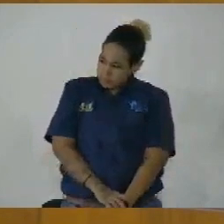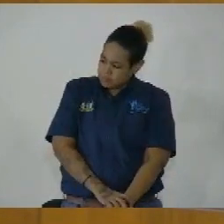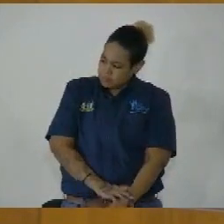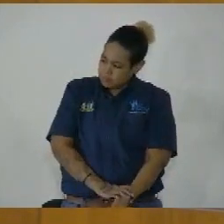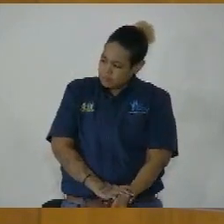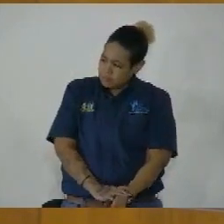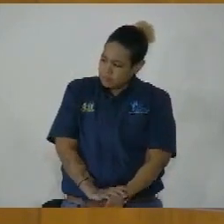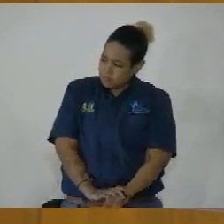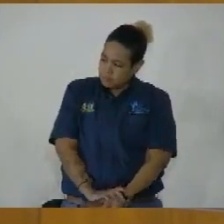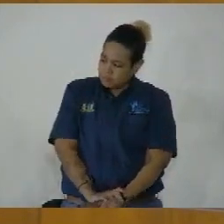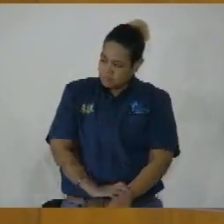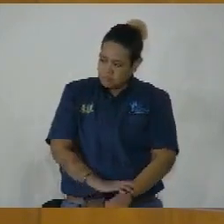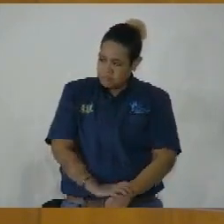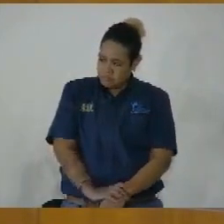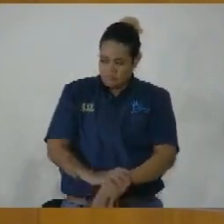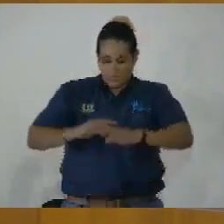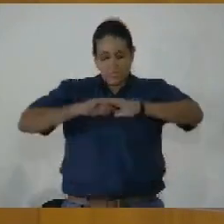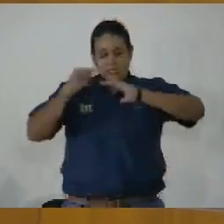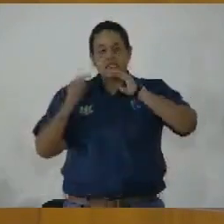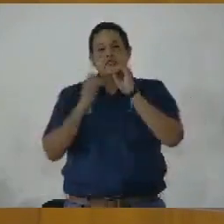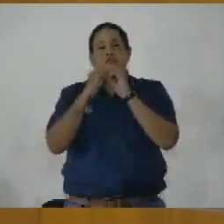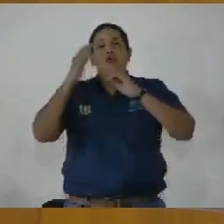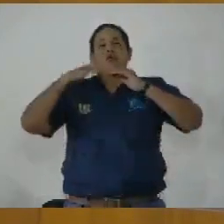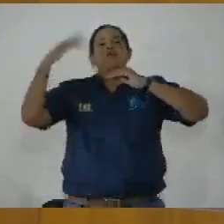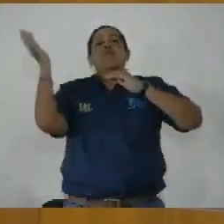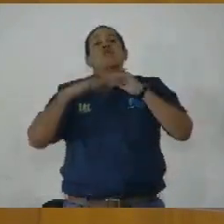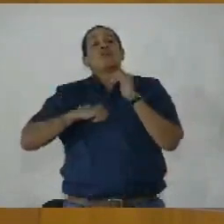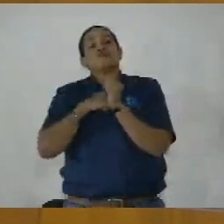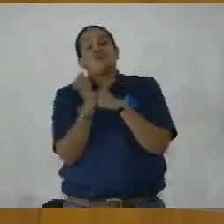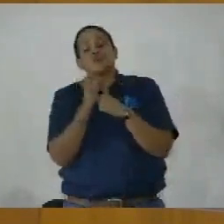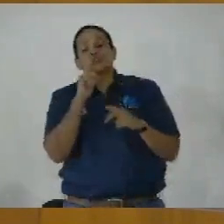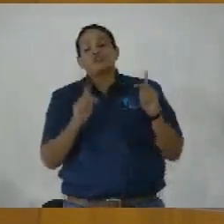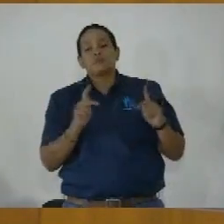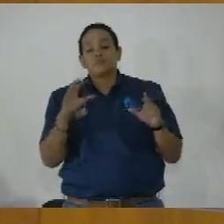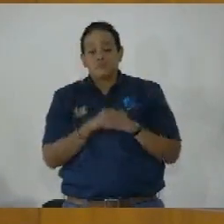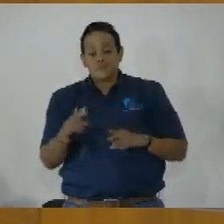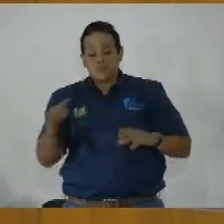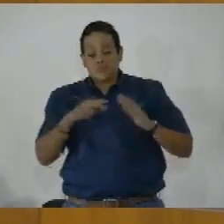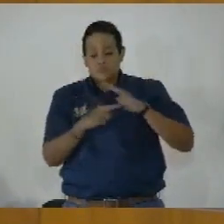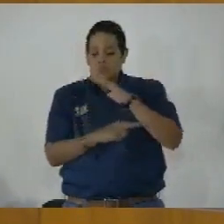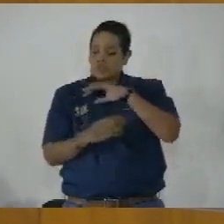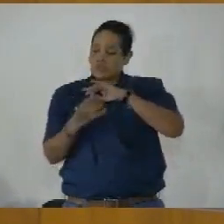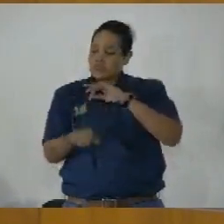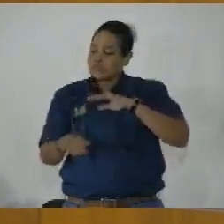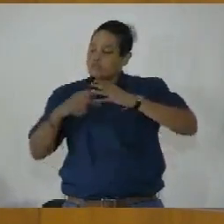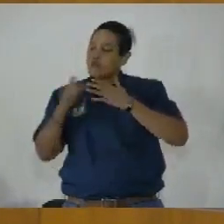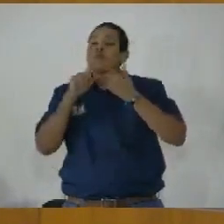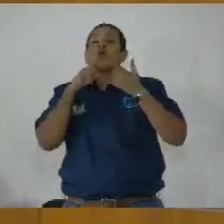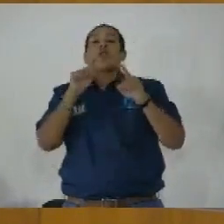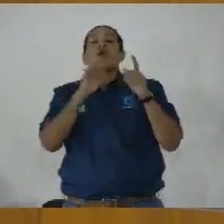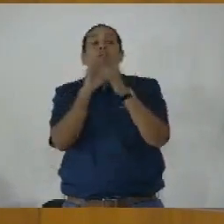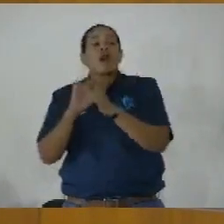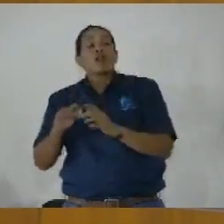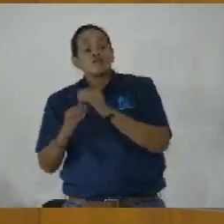The initiative is more than just about infrastructure, Mr. Speaker. It's about people. The bridges under this program will enhance connectivity in rural